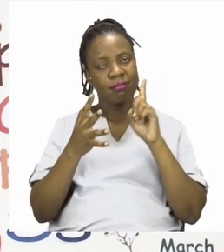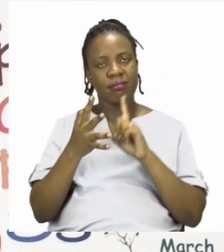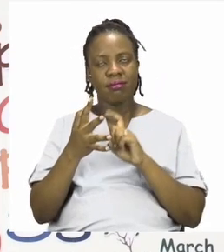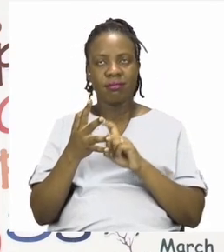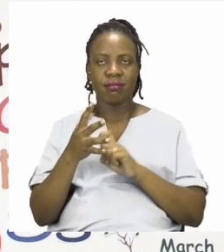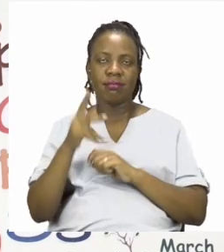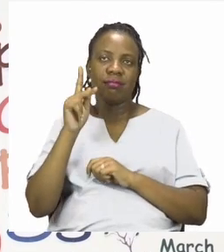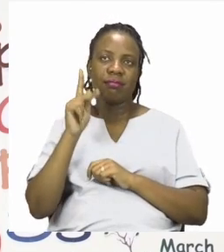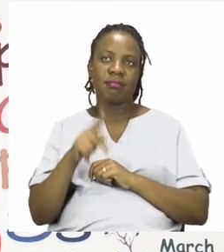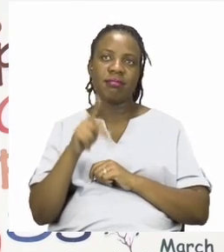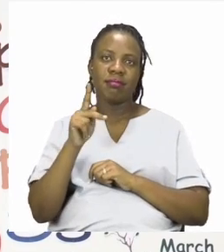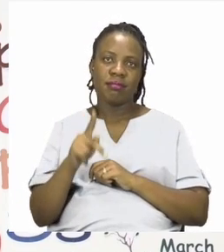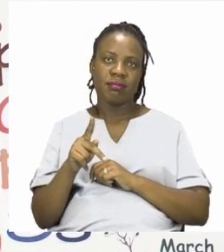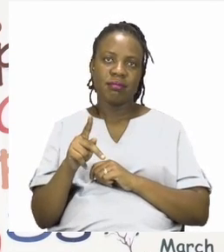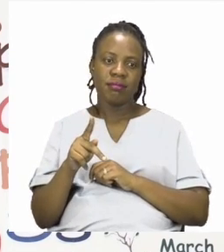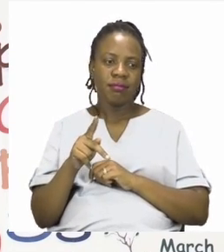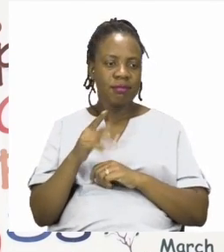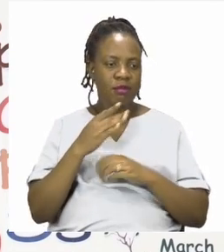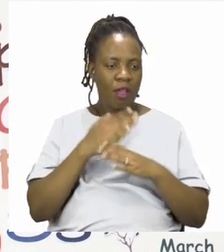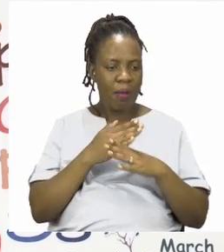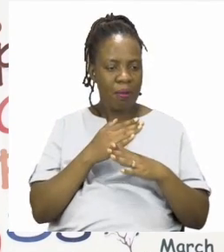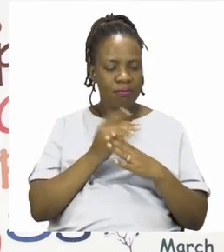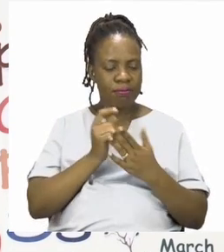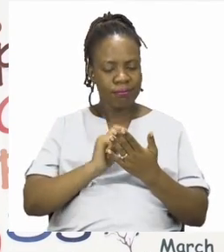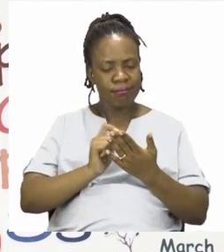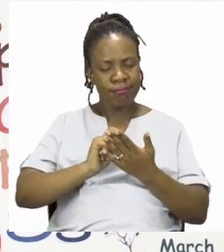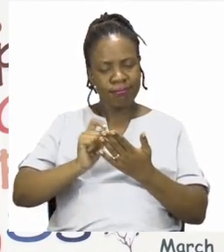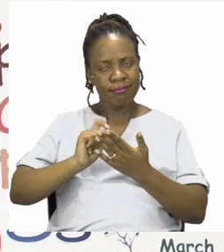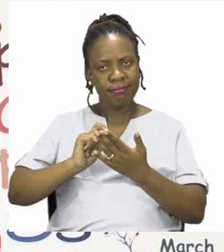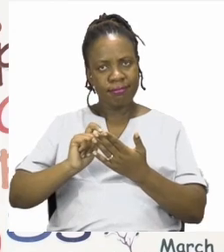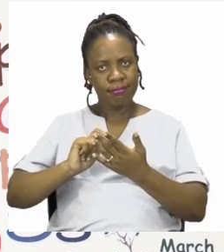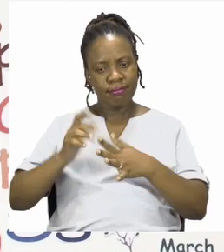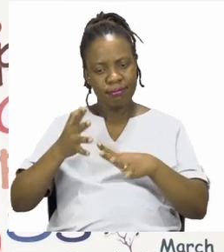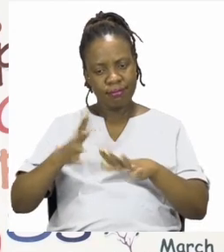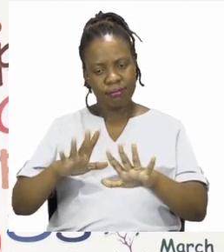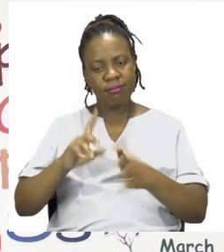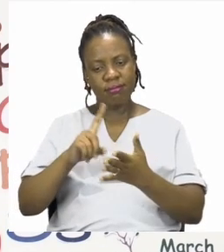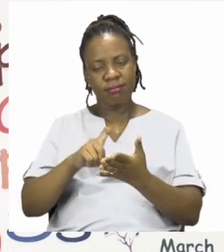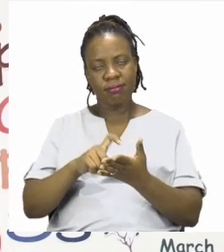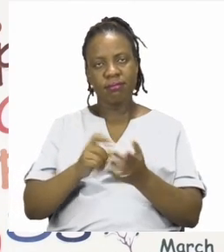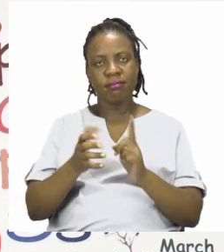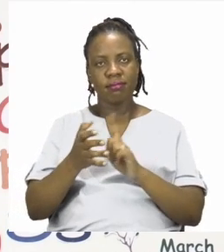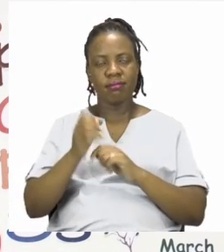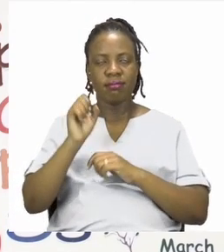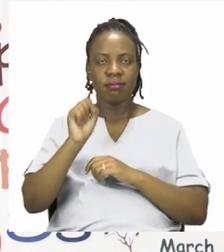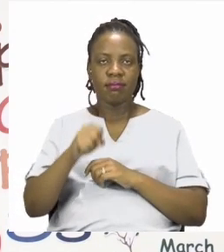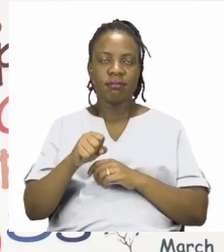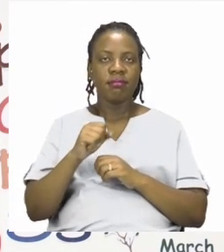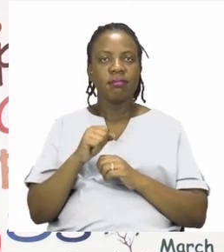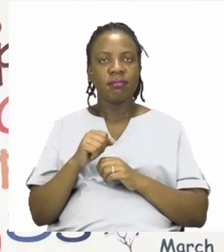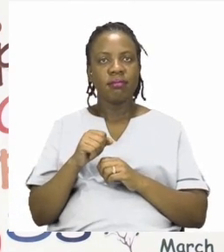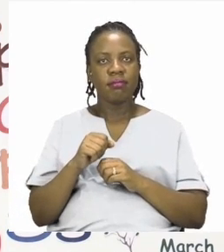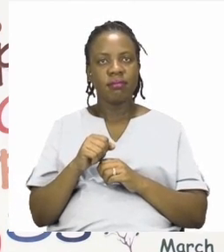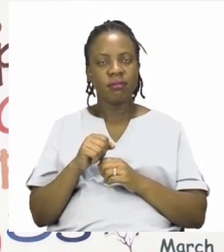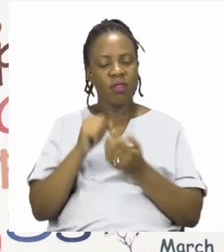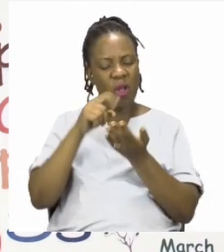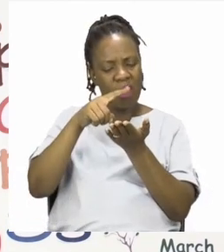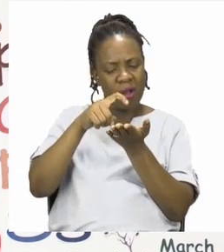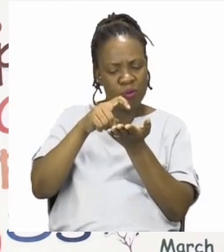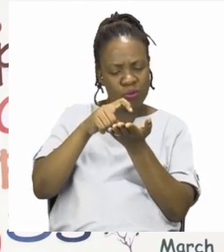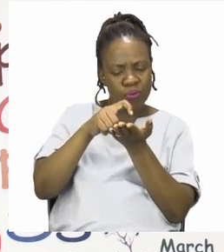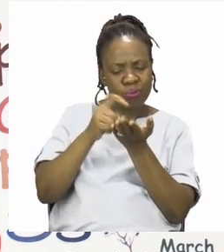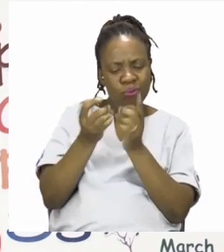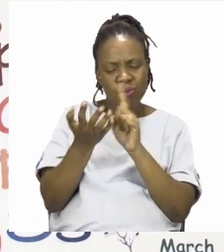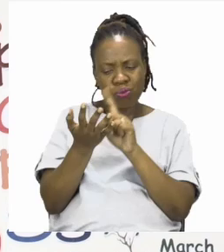So we are done with all the work. Let's sanitize. Remember, everyone, make sure you put enough sanitizer